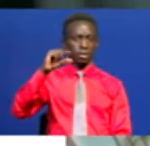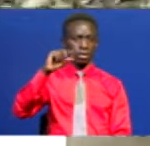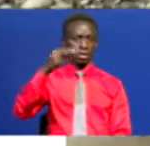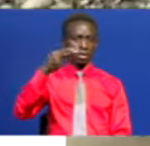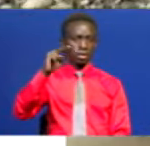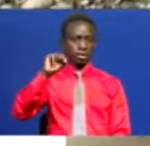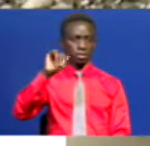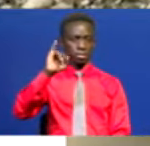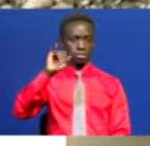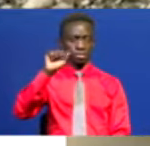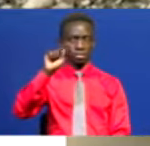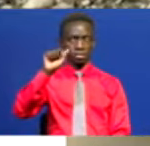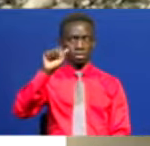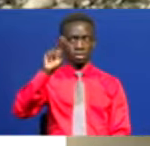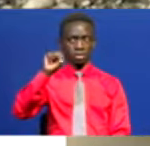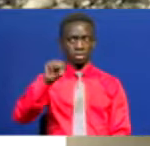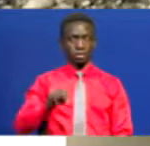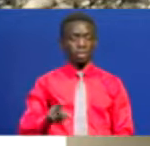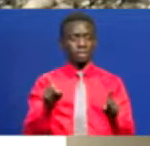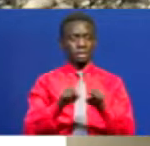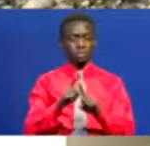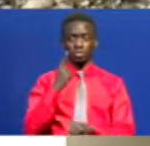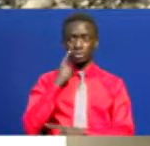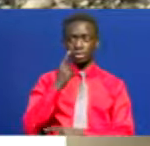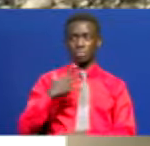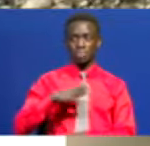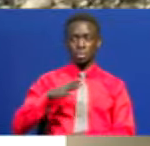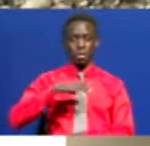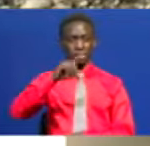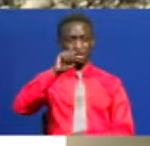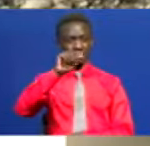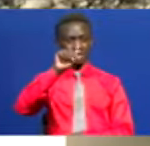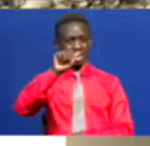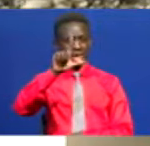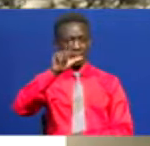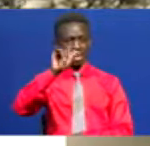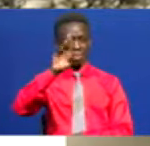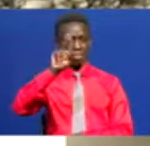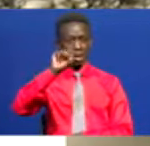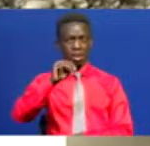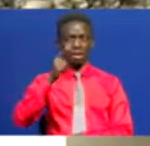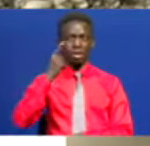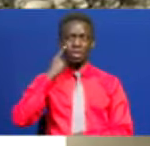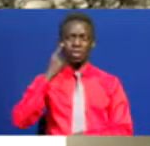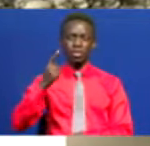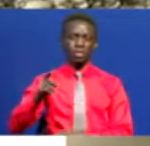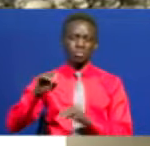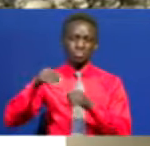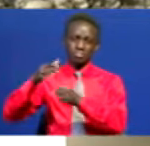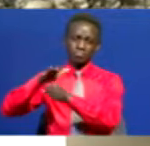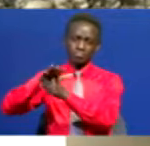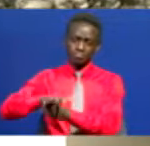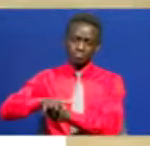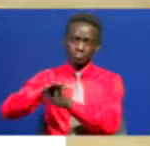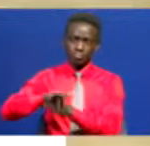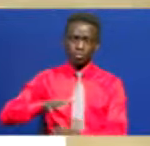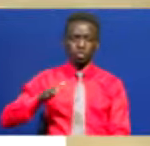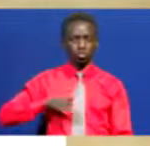battles. The Taliban are reported to be putting pressure on women seeking recognition from the international